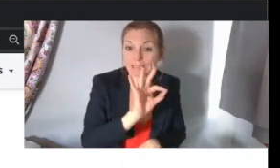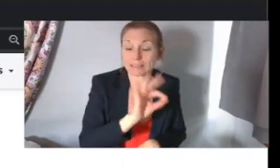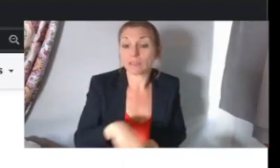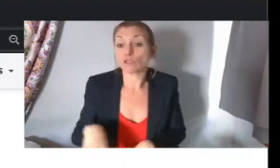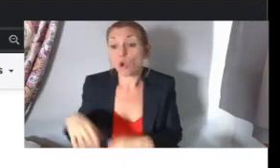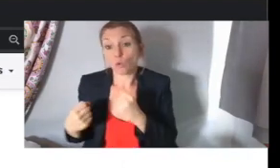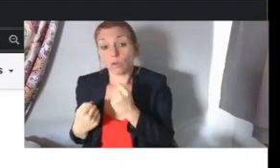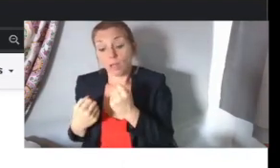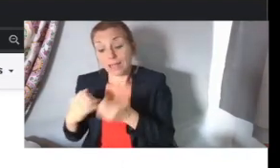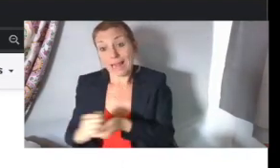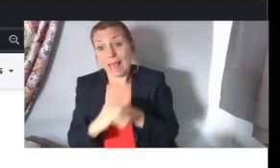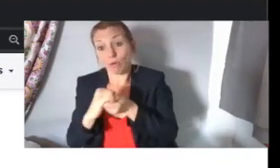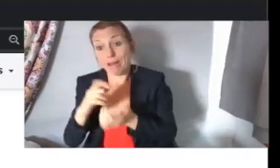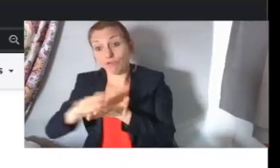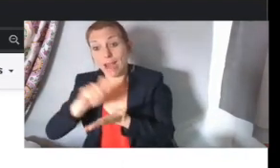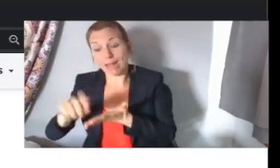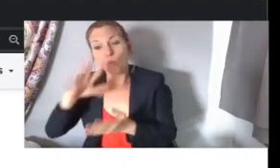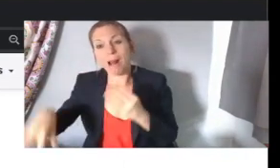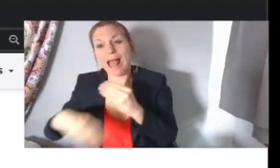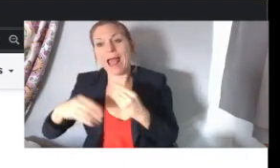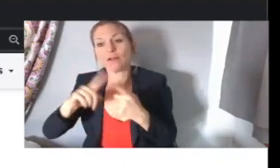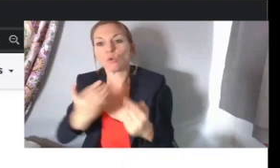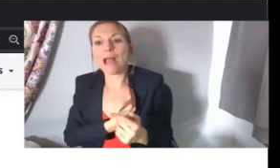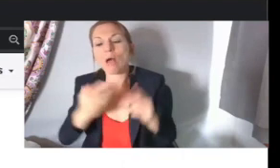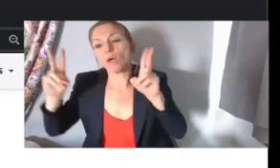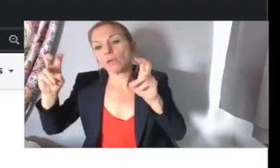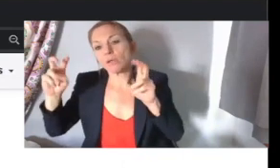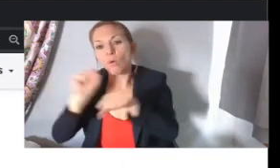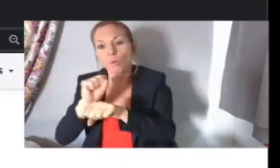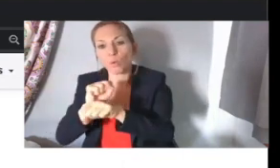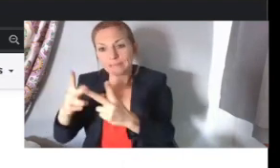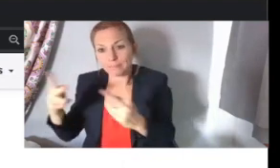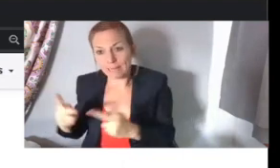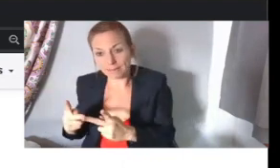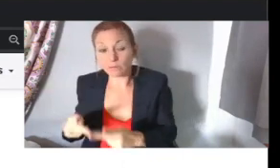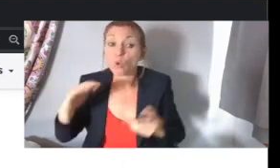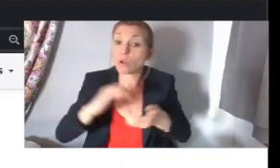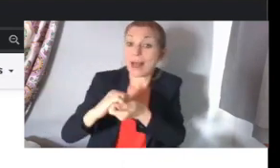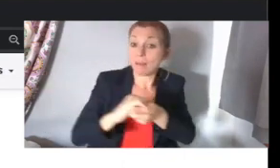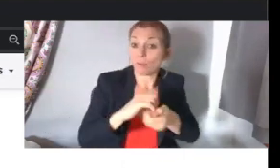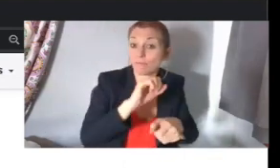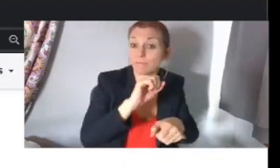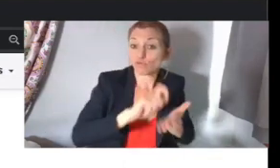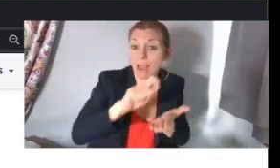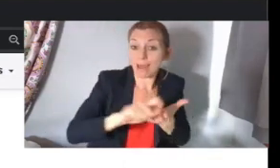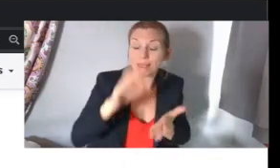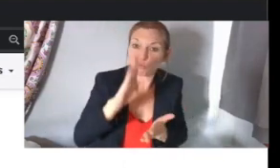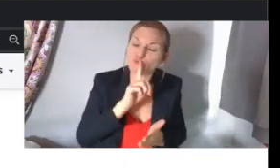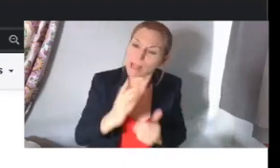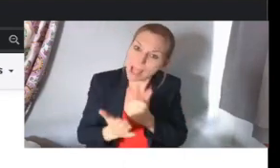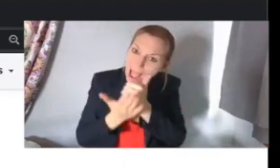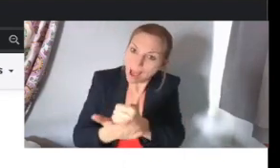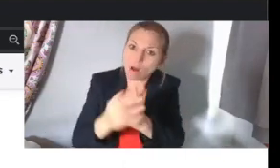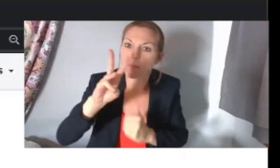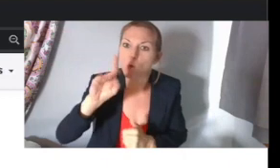workspace, which I will explain in just a little bit. But collaborative writing would really help with Wendy's social supports because